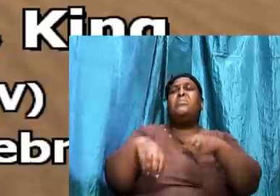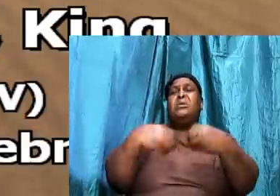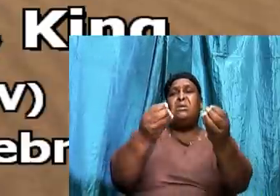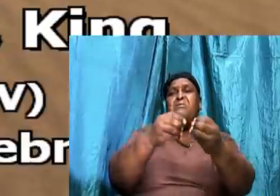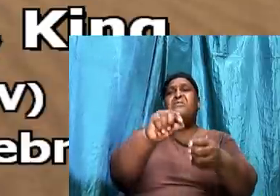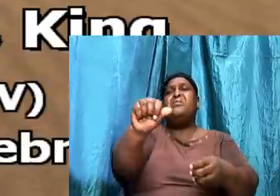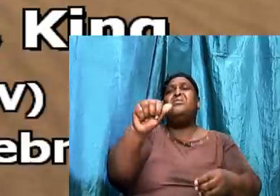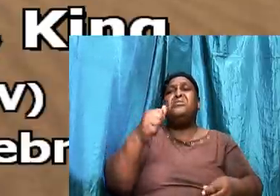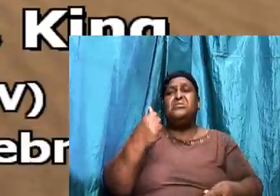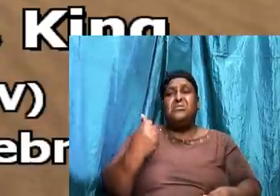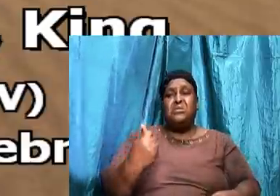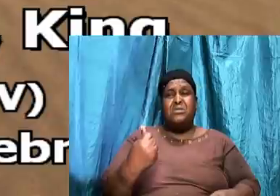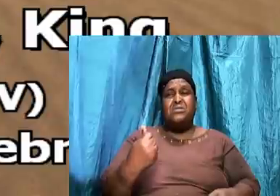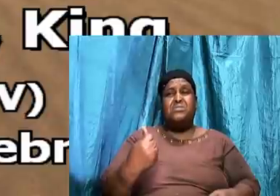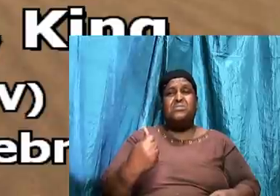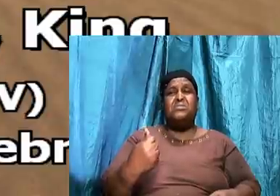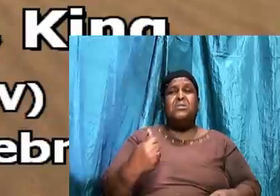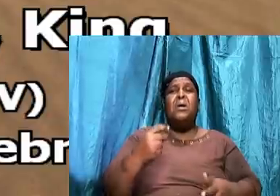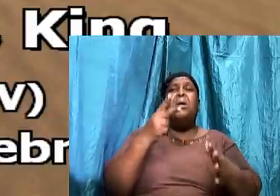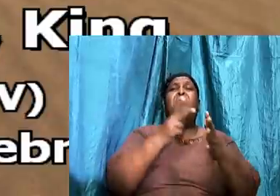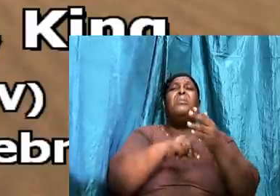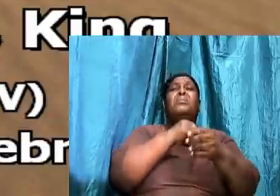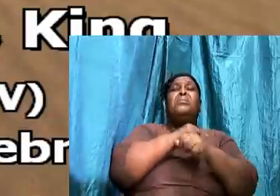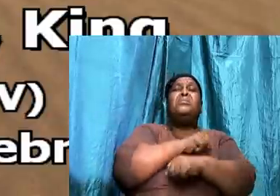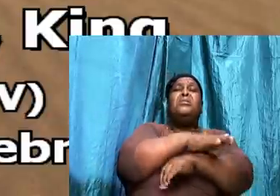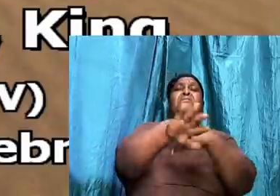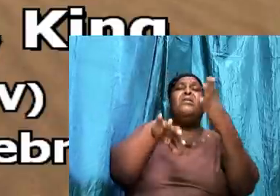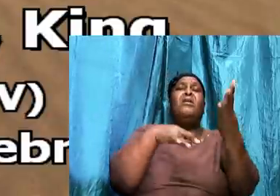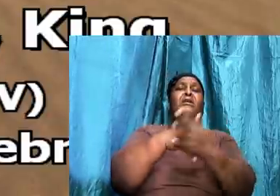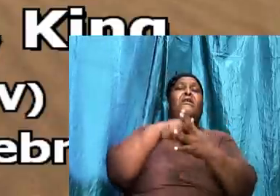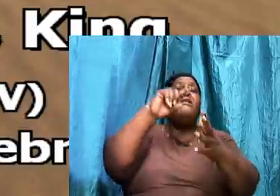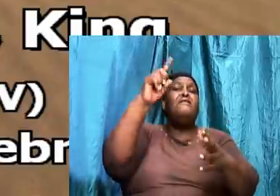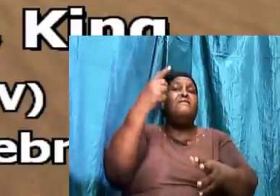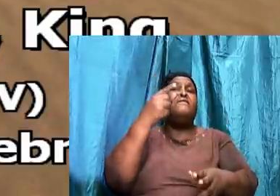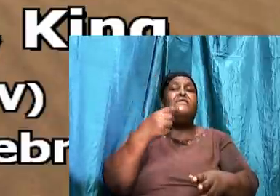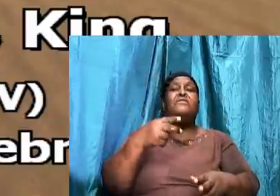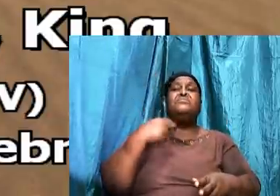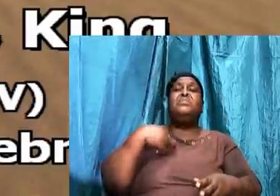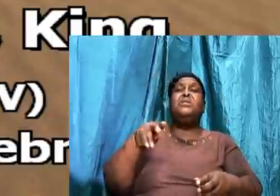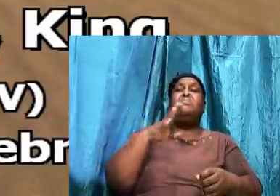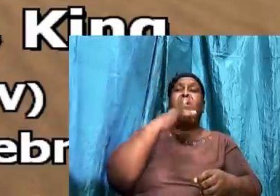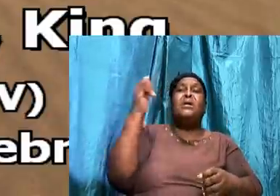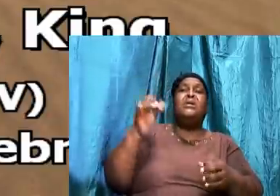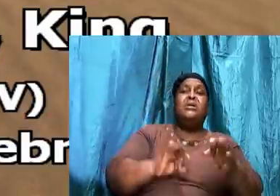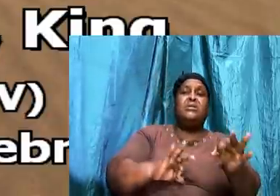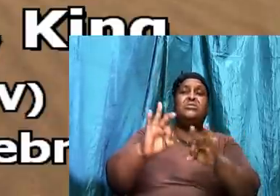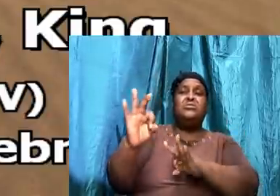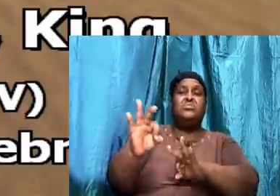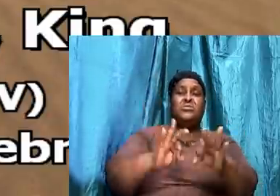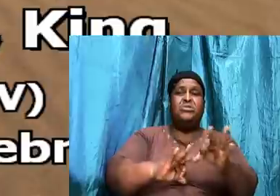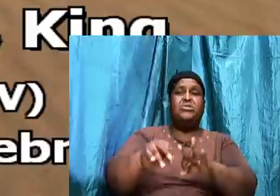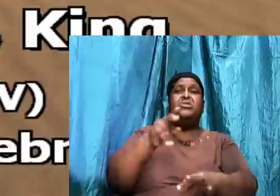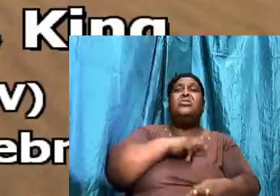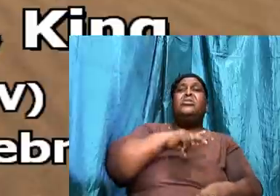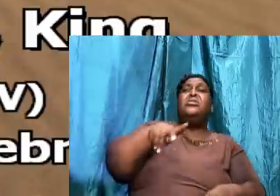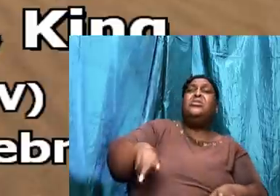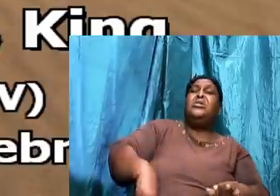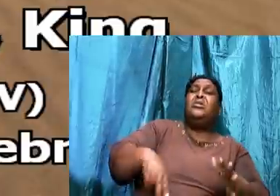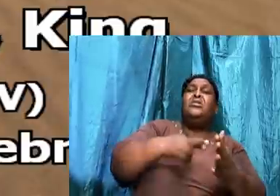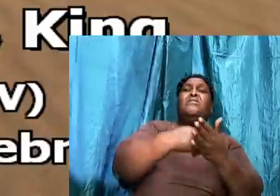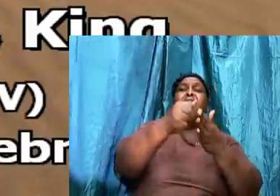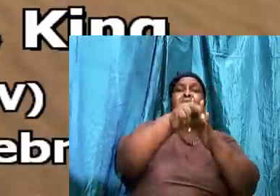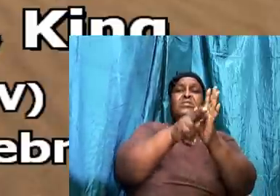tent. Part of all. First being by interpretation. King of righteousness.